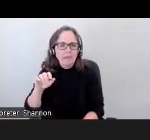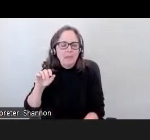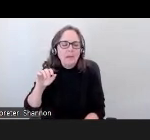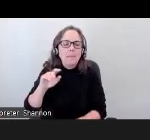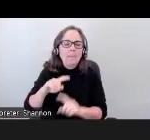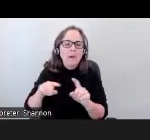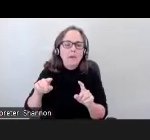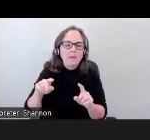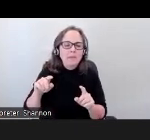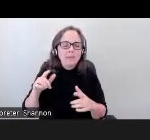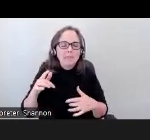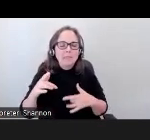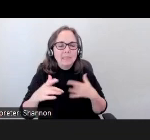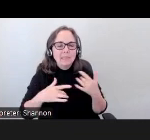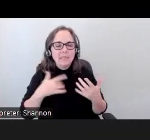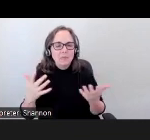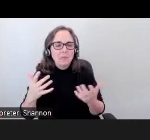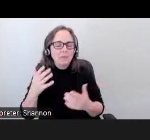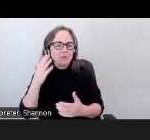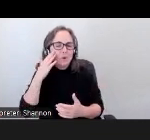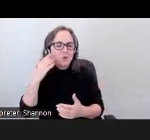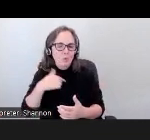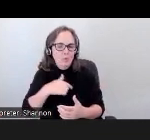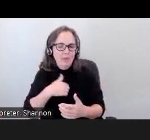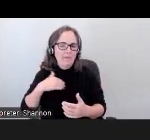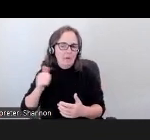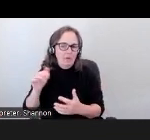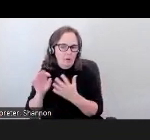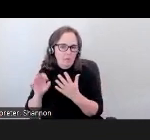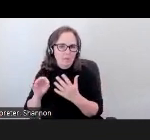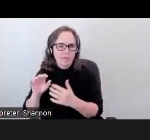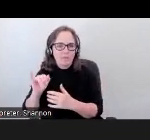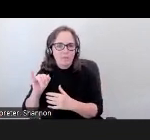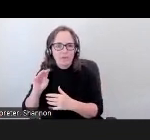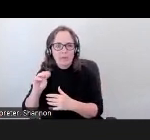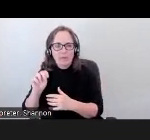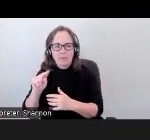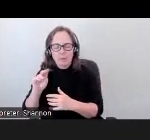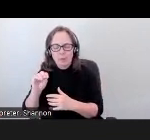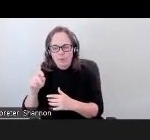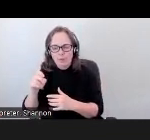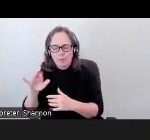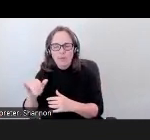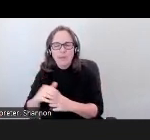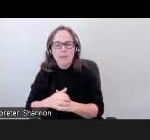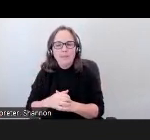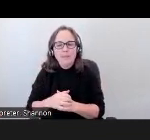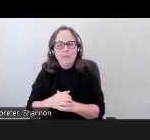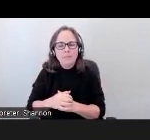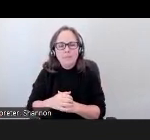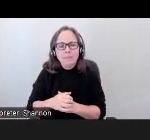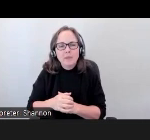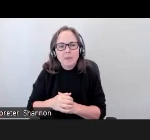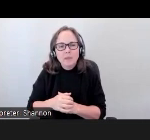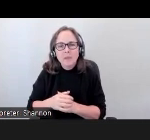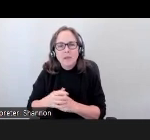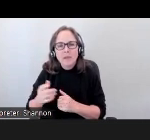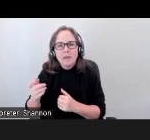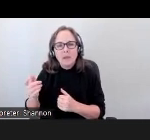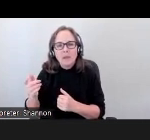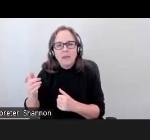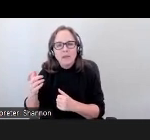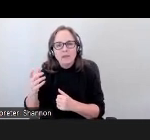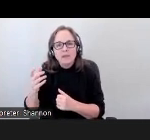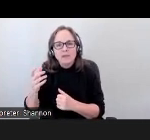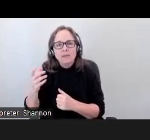it's exciting to know that we do have these other options. And like I said, Wilmot Cancer has experience using this new modality